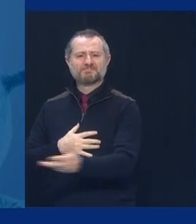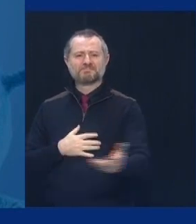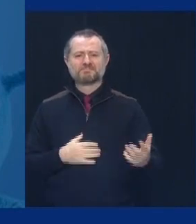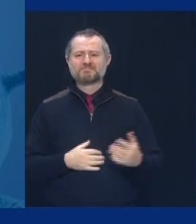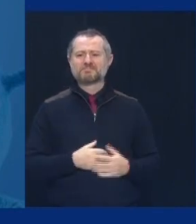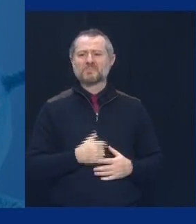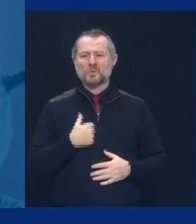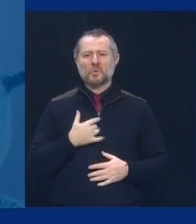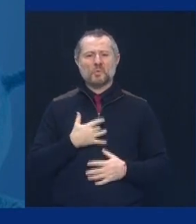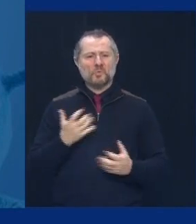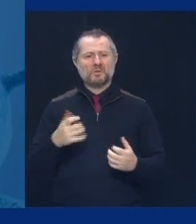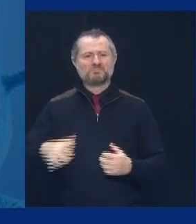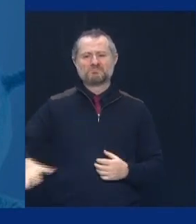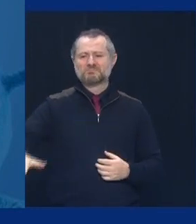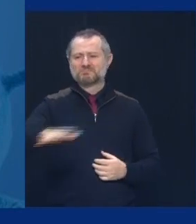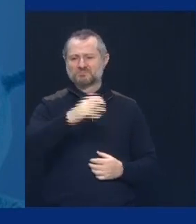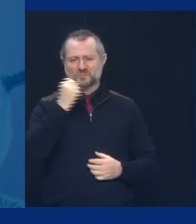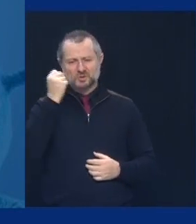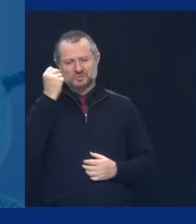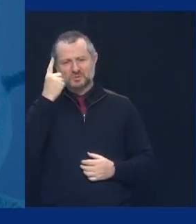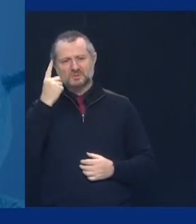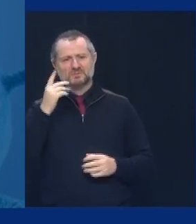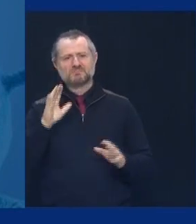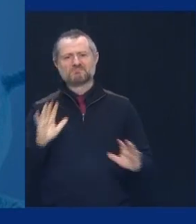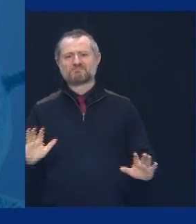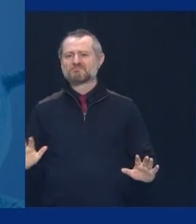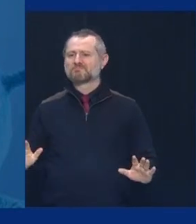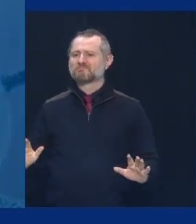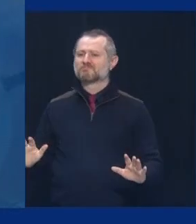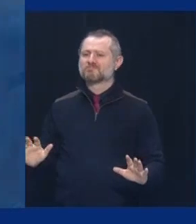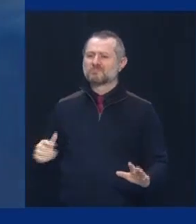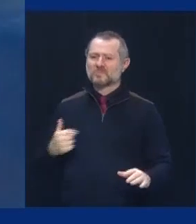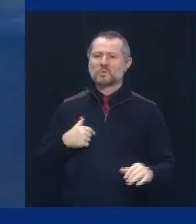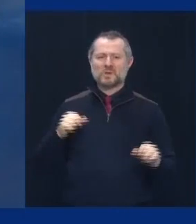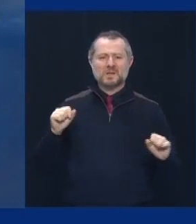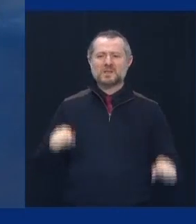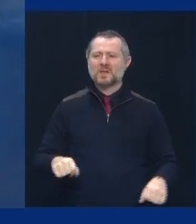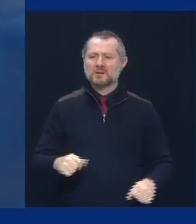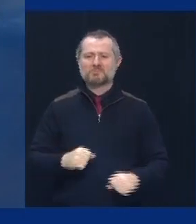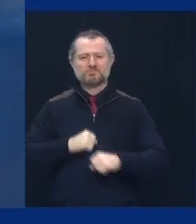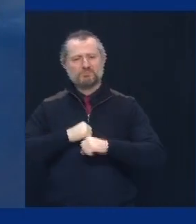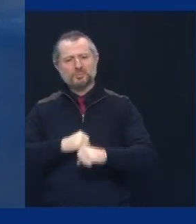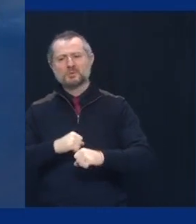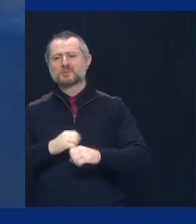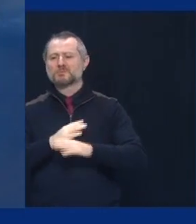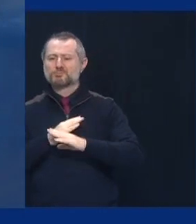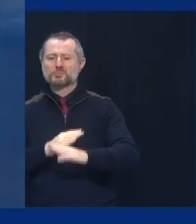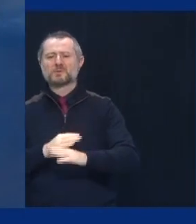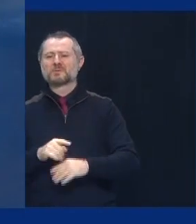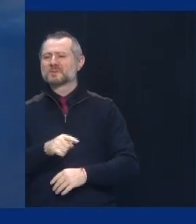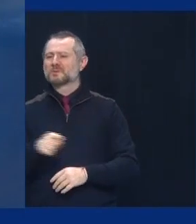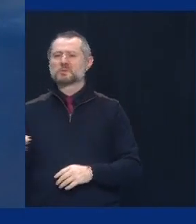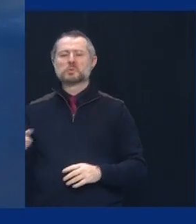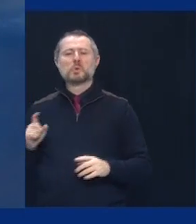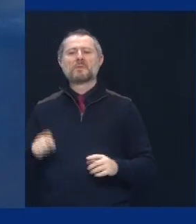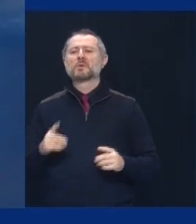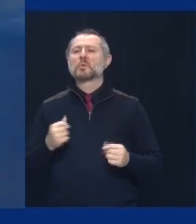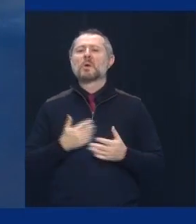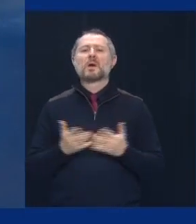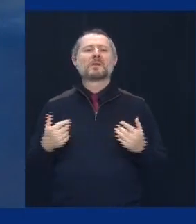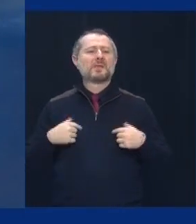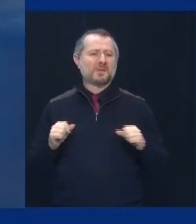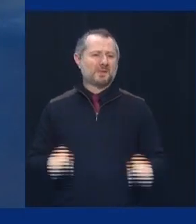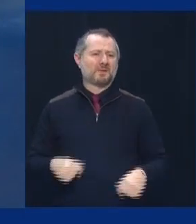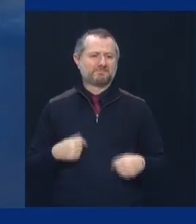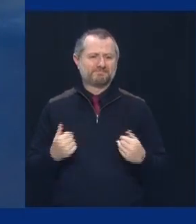people to understand that to the extent it is preventable, we really must prevent it. This is